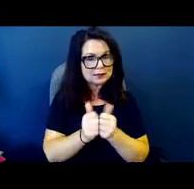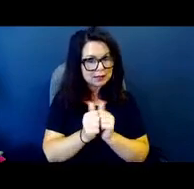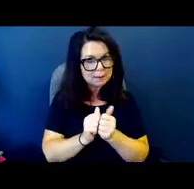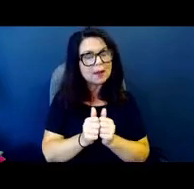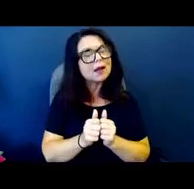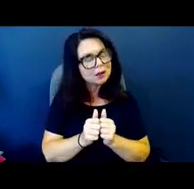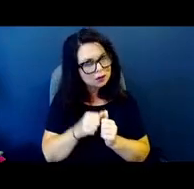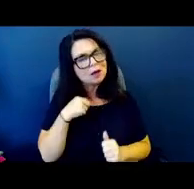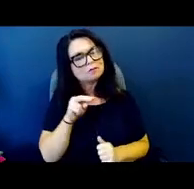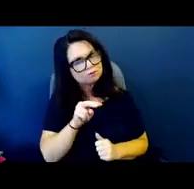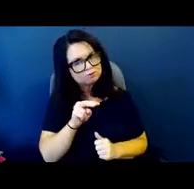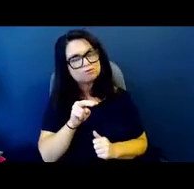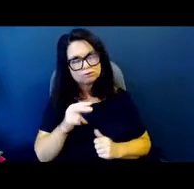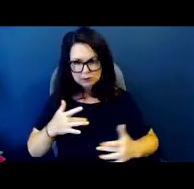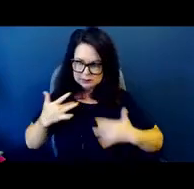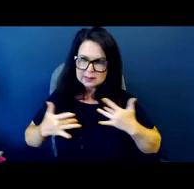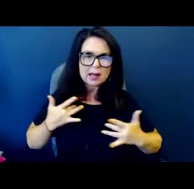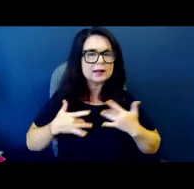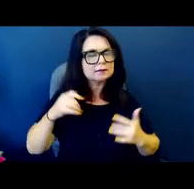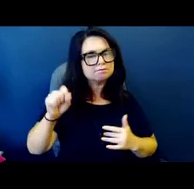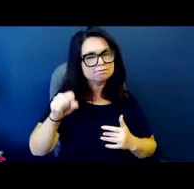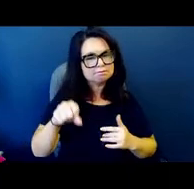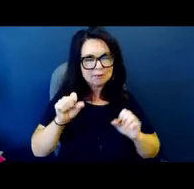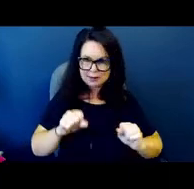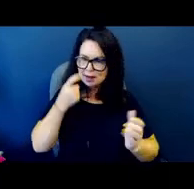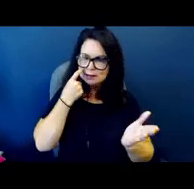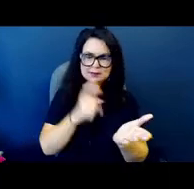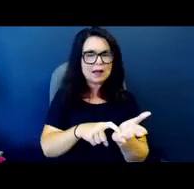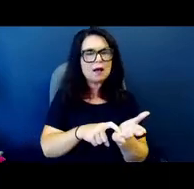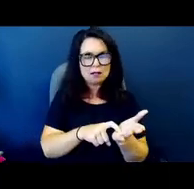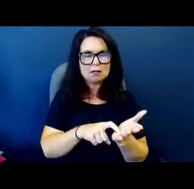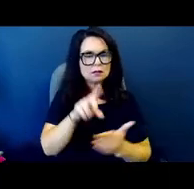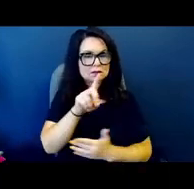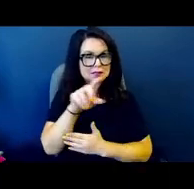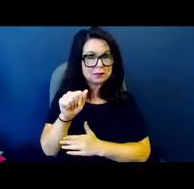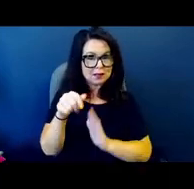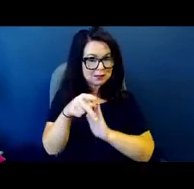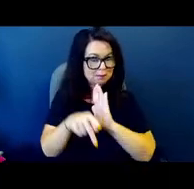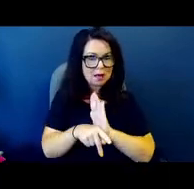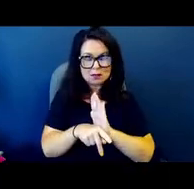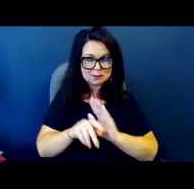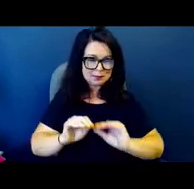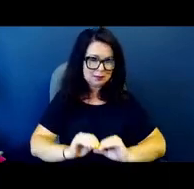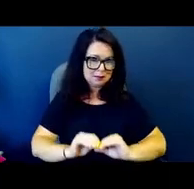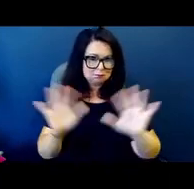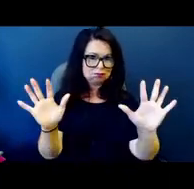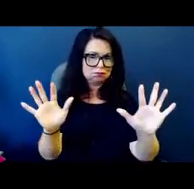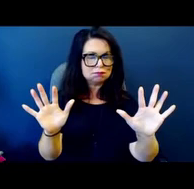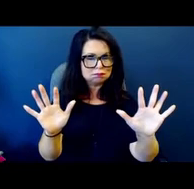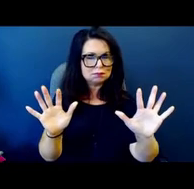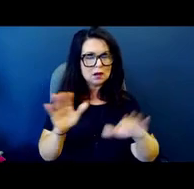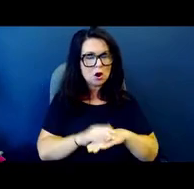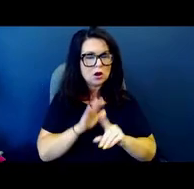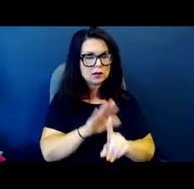tell with the disability policy that you can already see on his